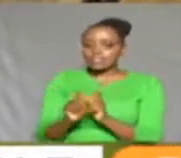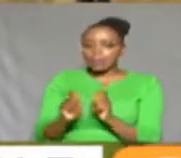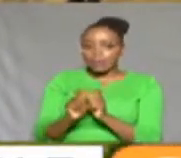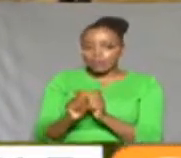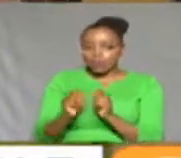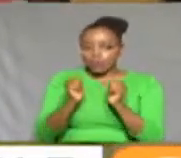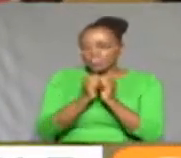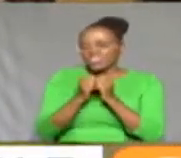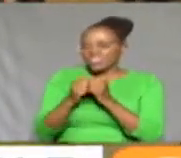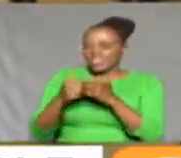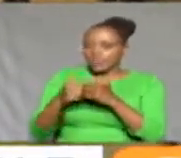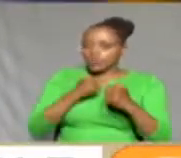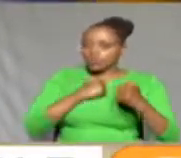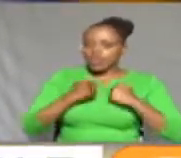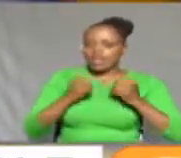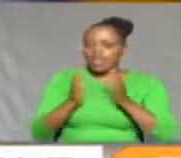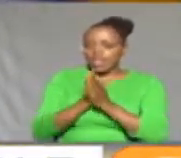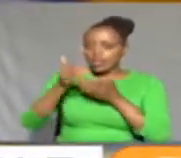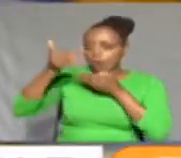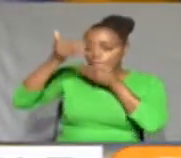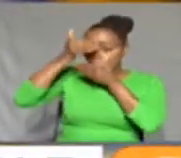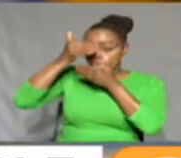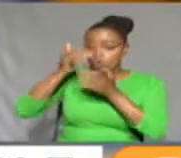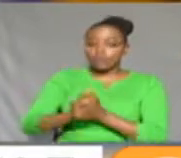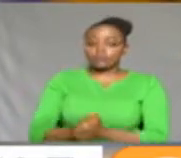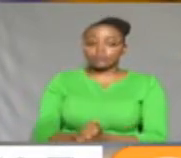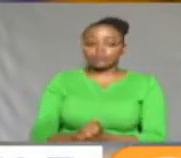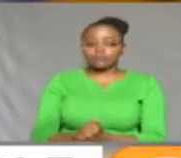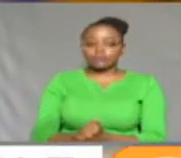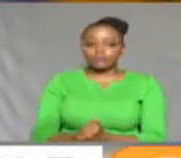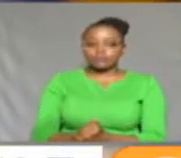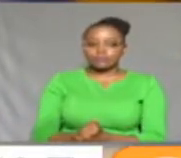with hosts Rwanda and Morocco.